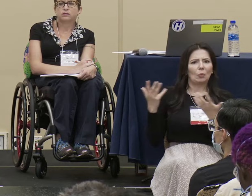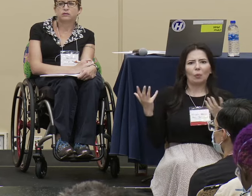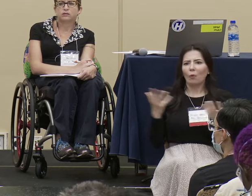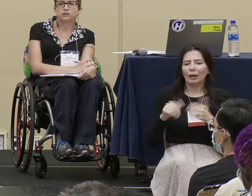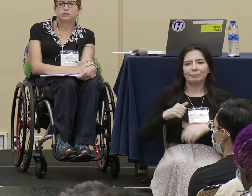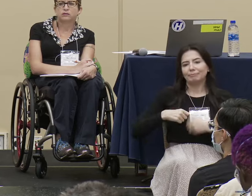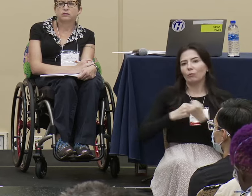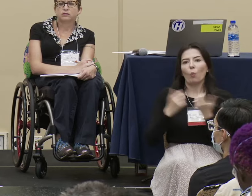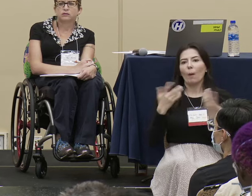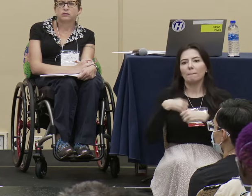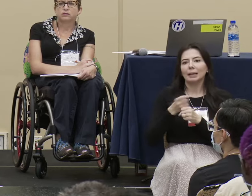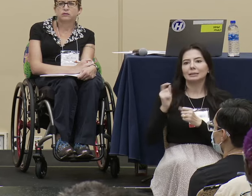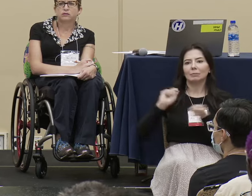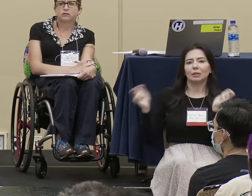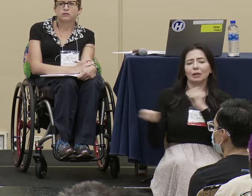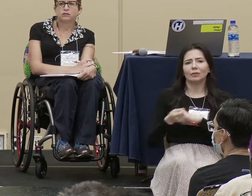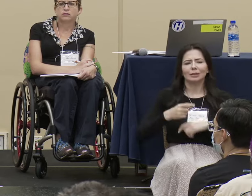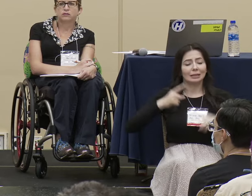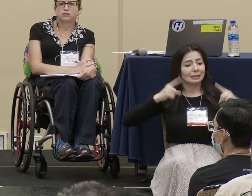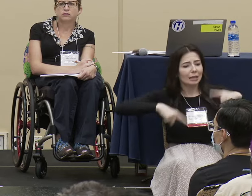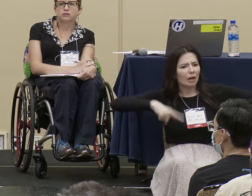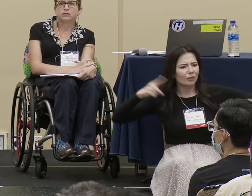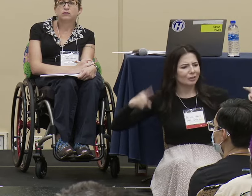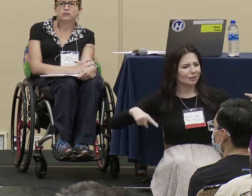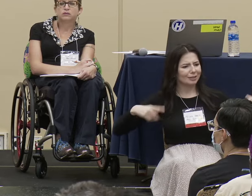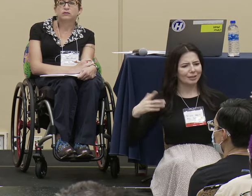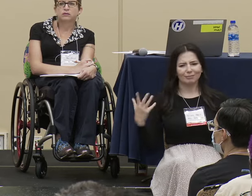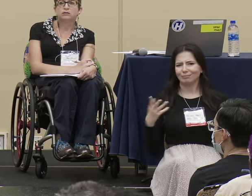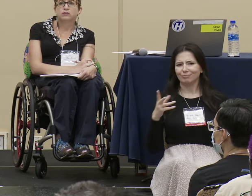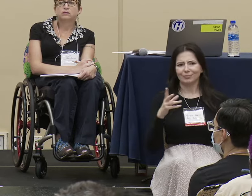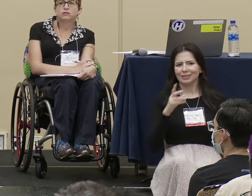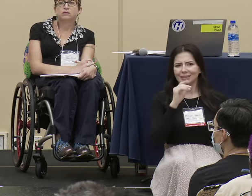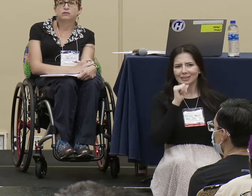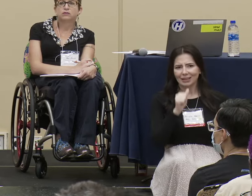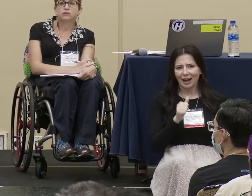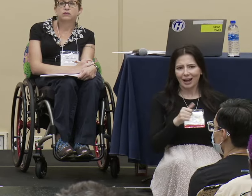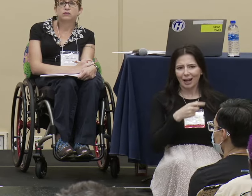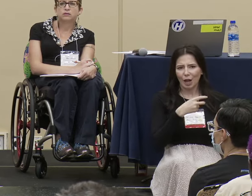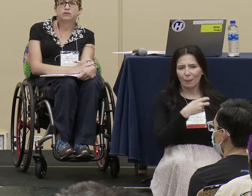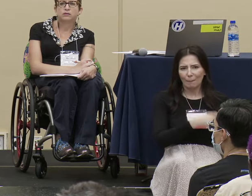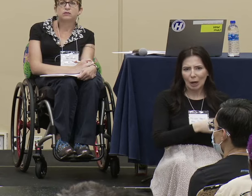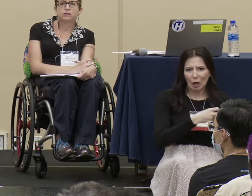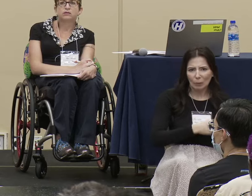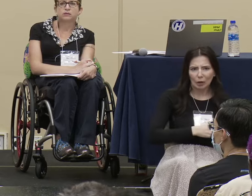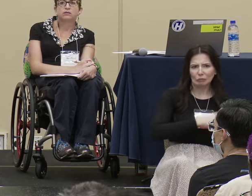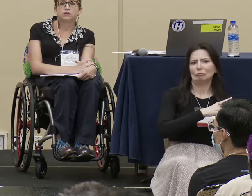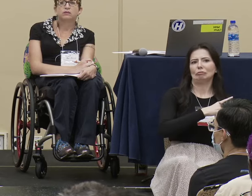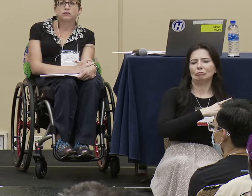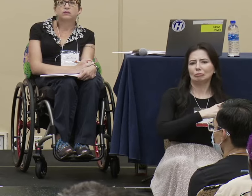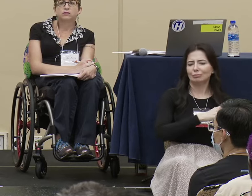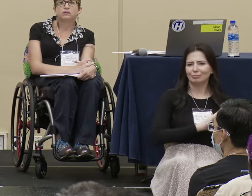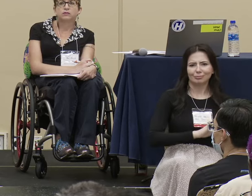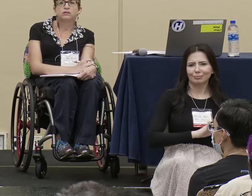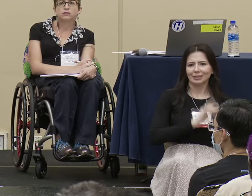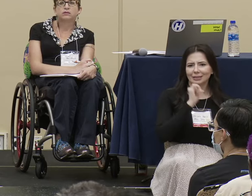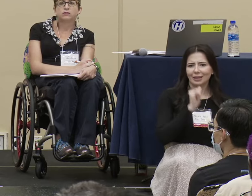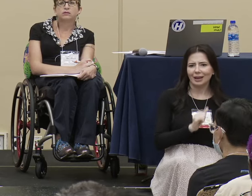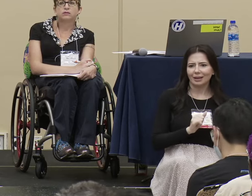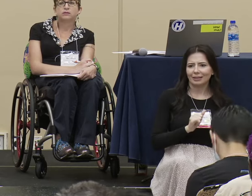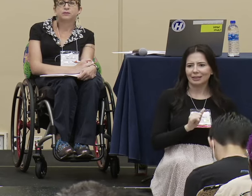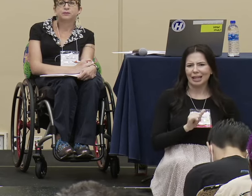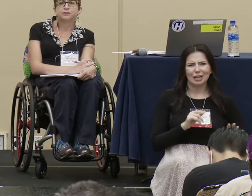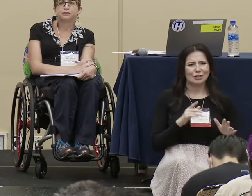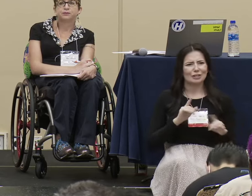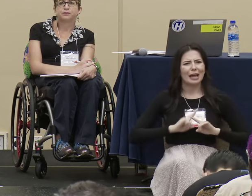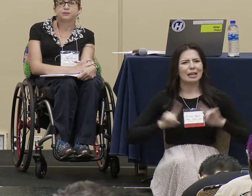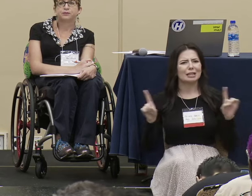that diversity isn't an impairment necessarily. It's actually a different way of being merely, right?